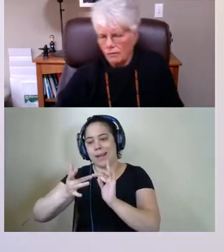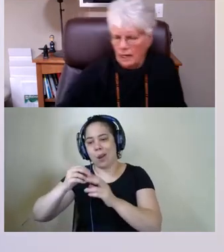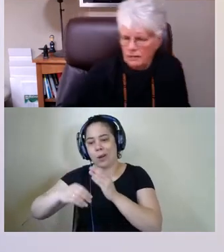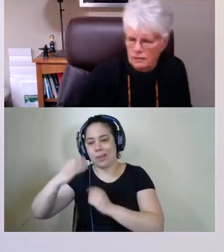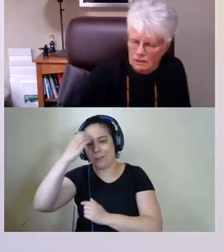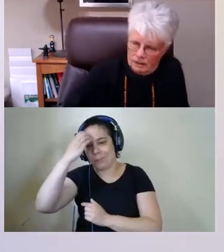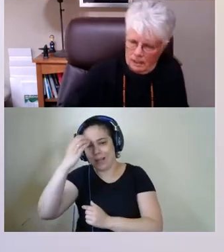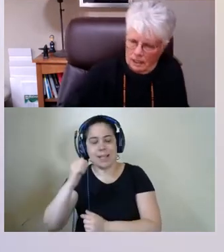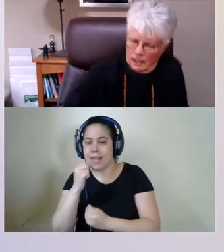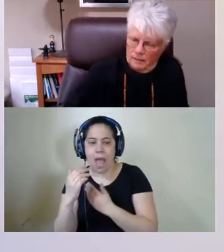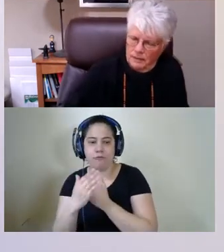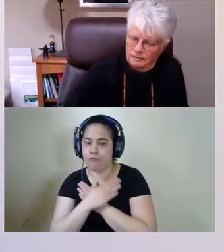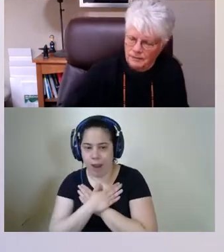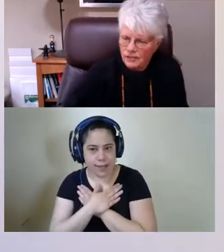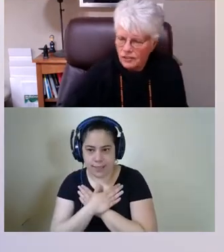brain at rest.